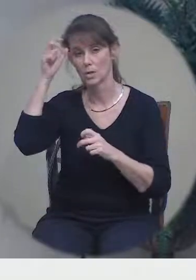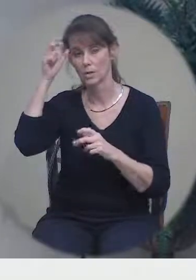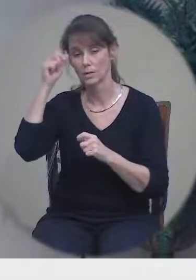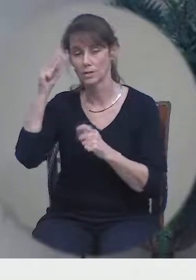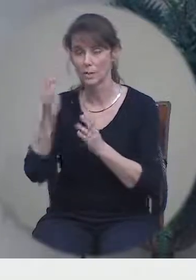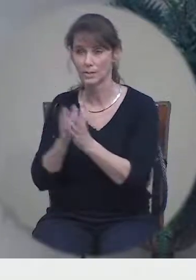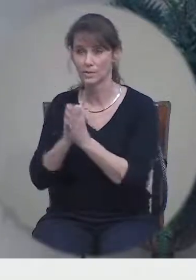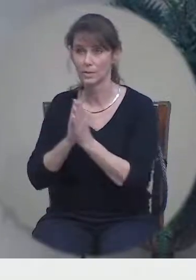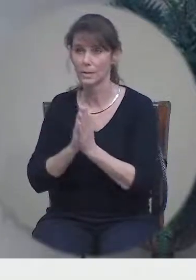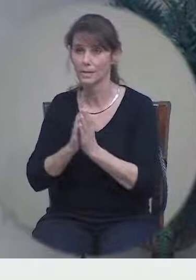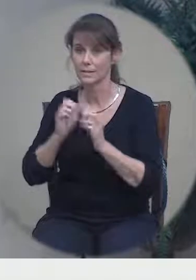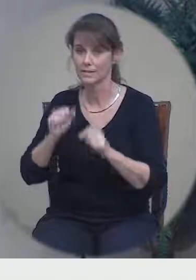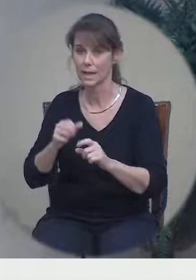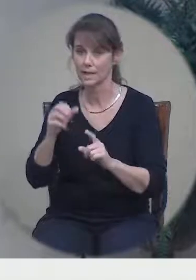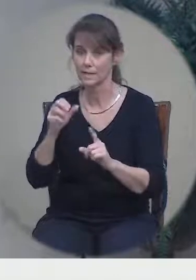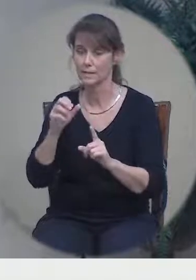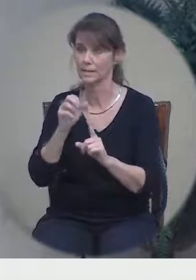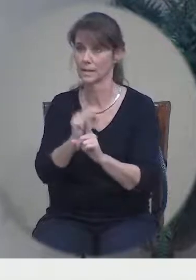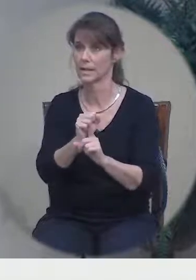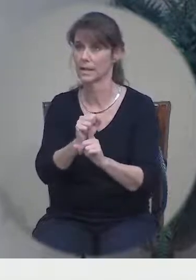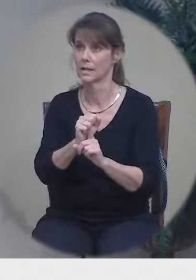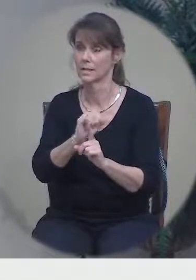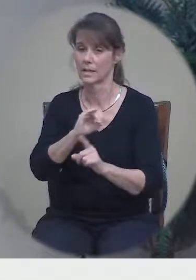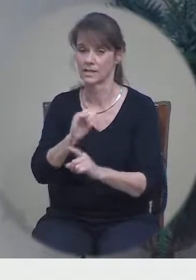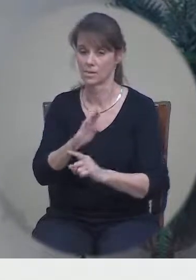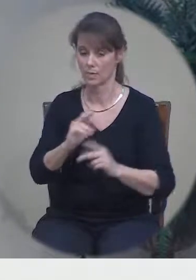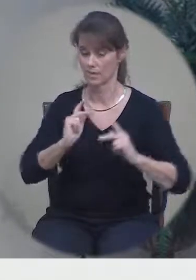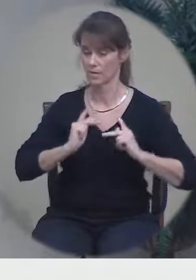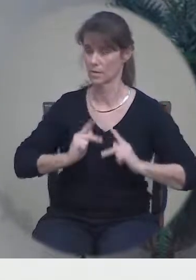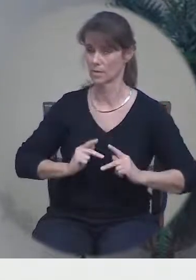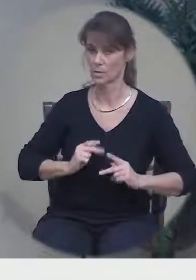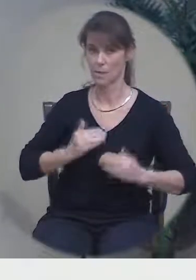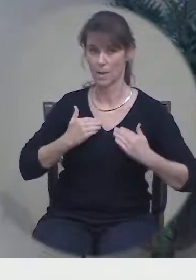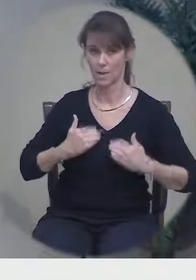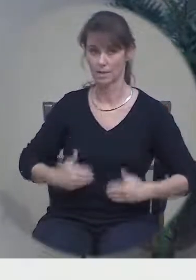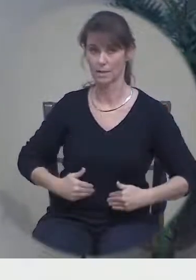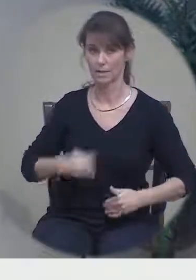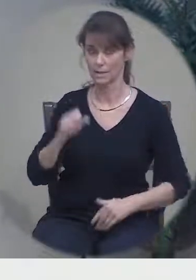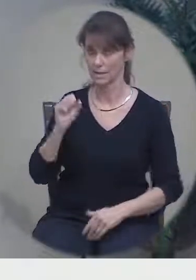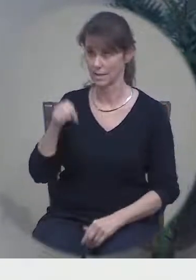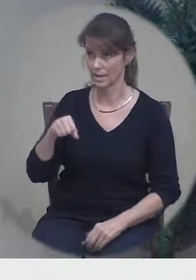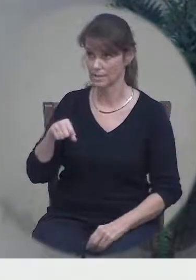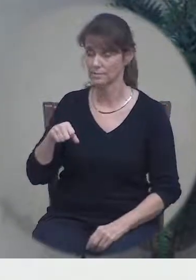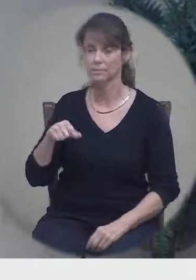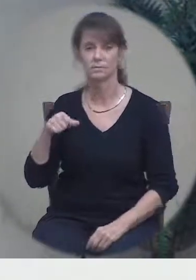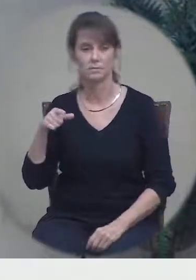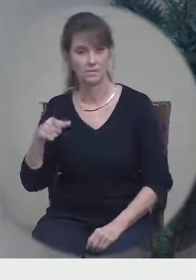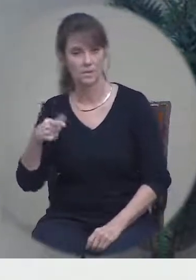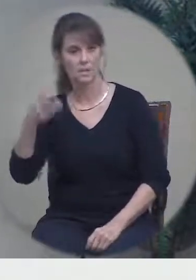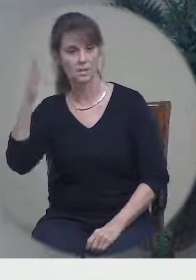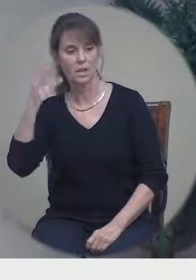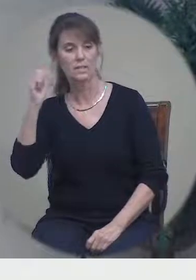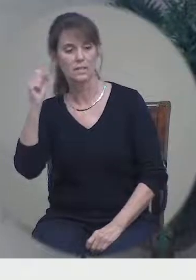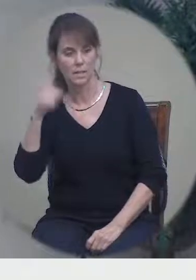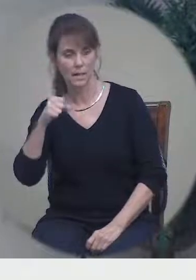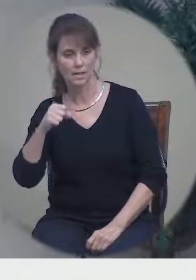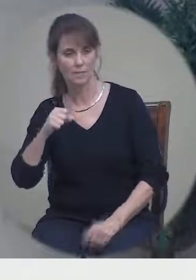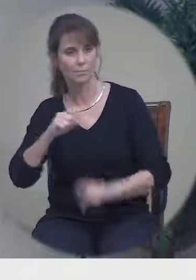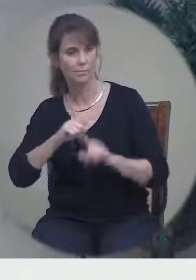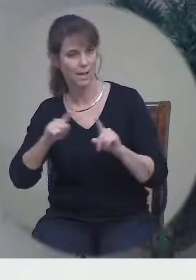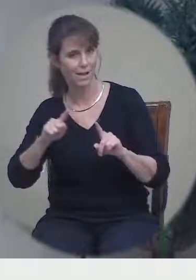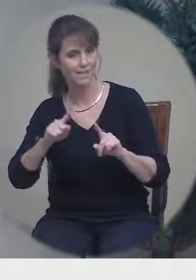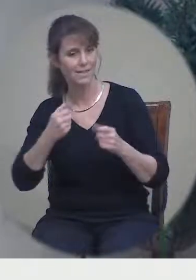God said, you cannot take his life. Everything else is fair game. And people have then kind of gone and